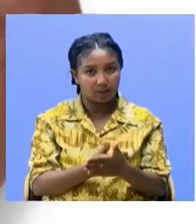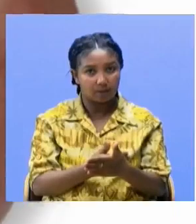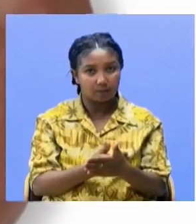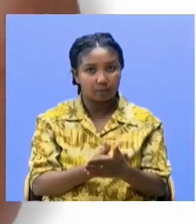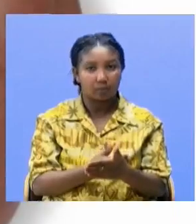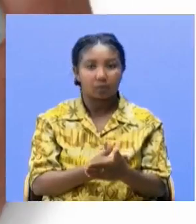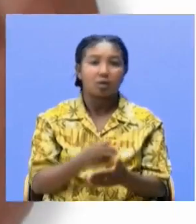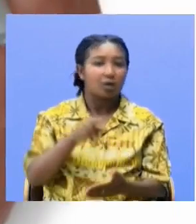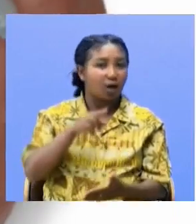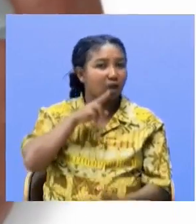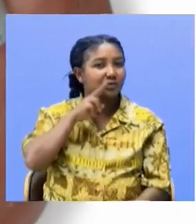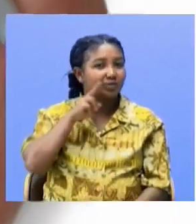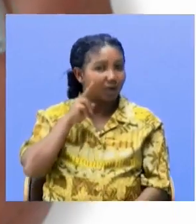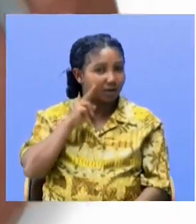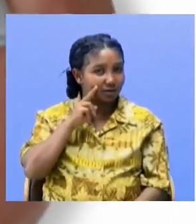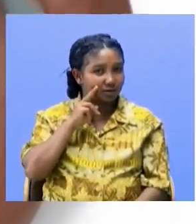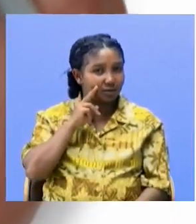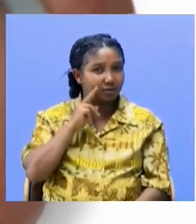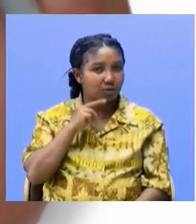restaurant.